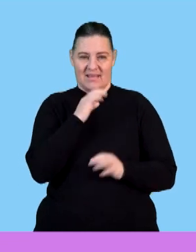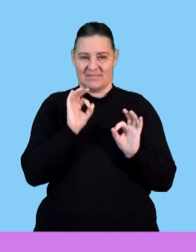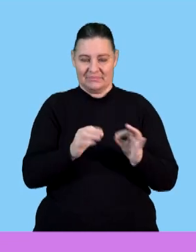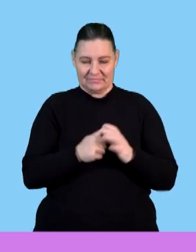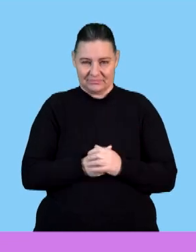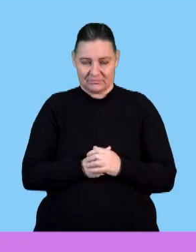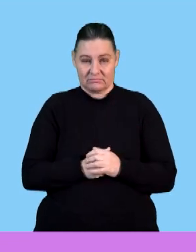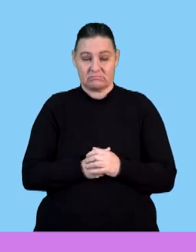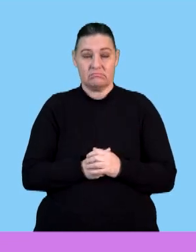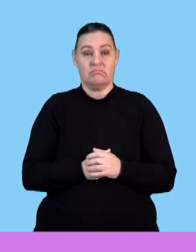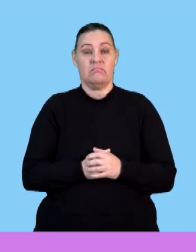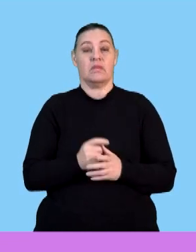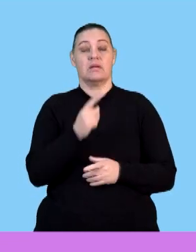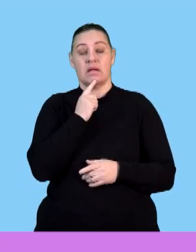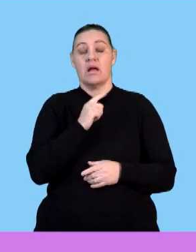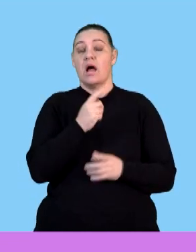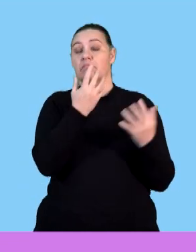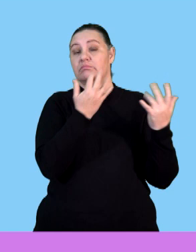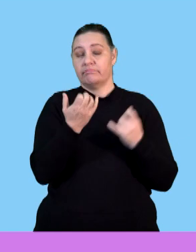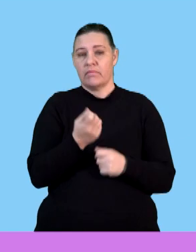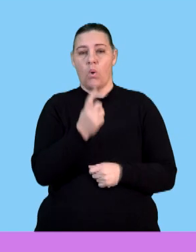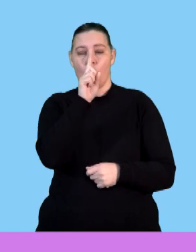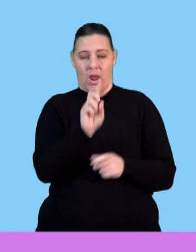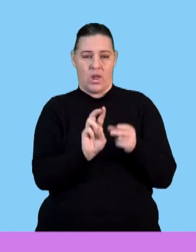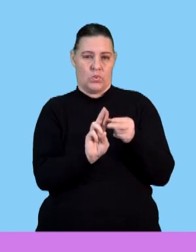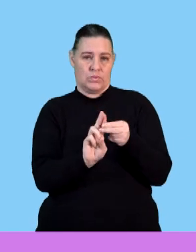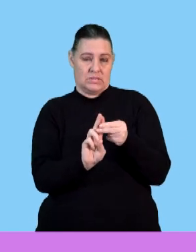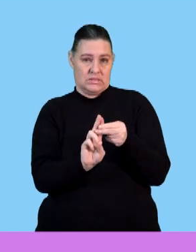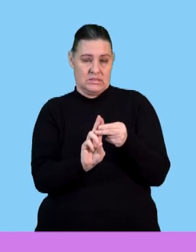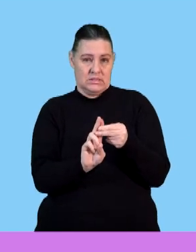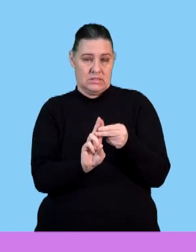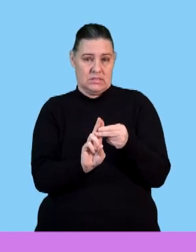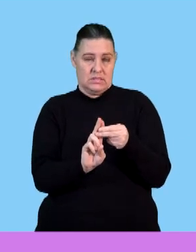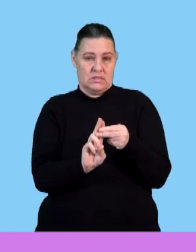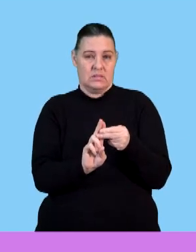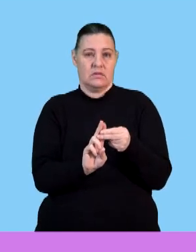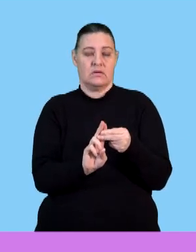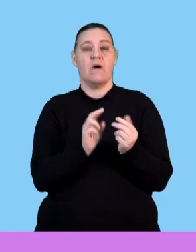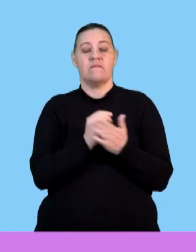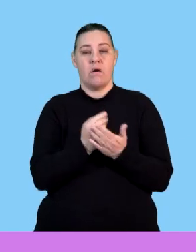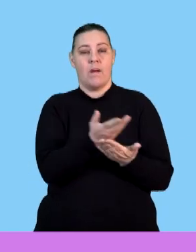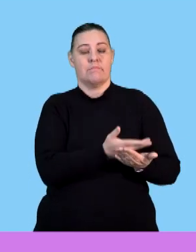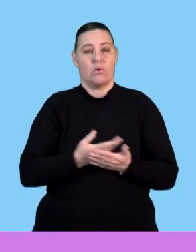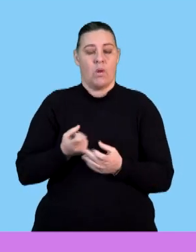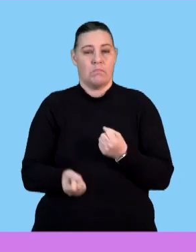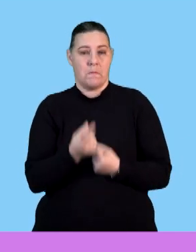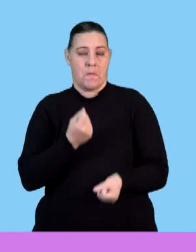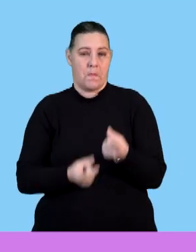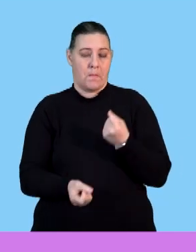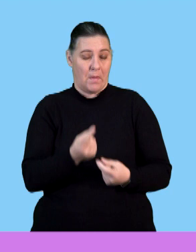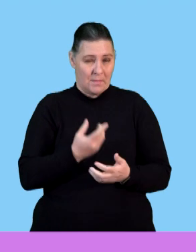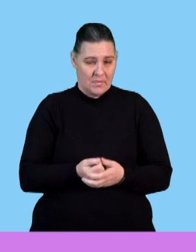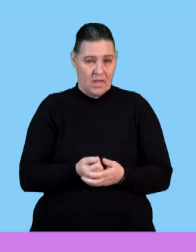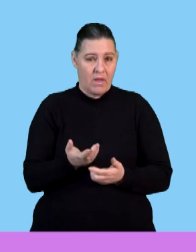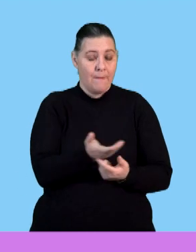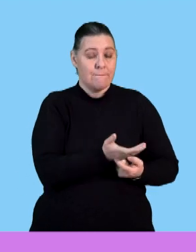Nice. Calculate A, the price per unit of the microwave popcorn. So if